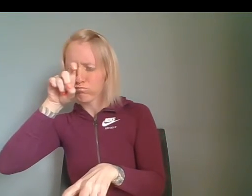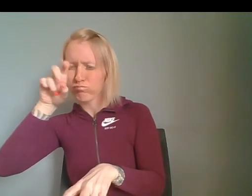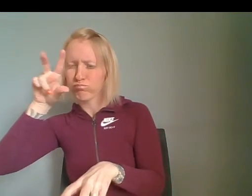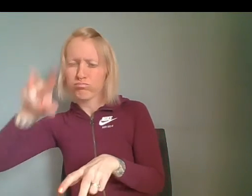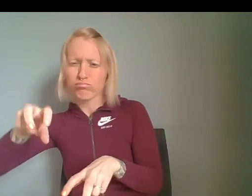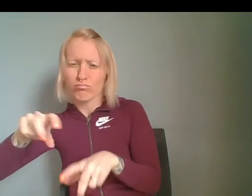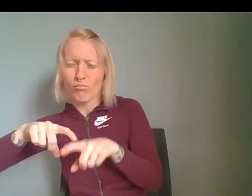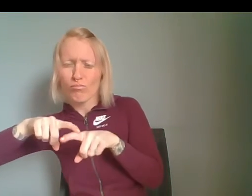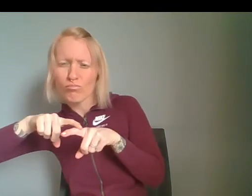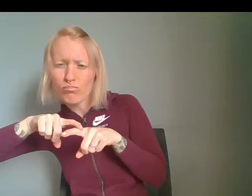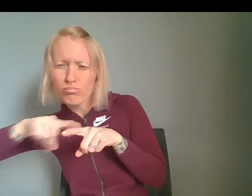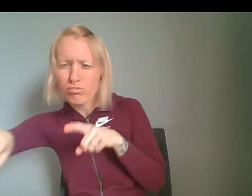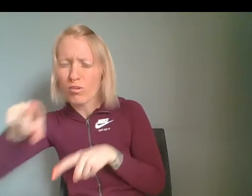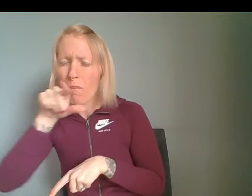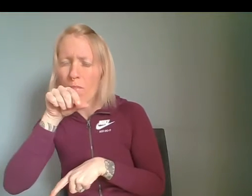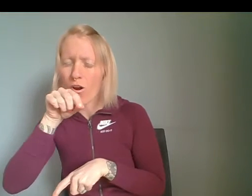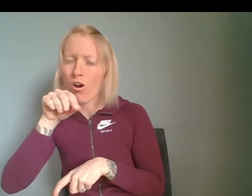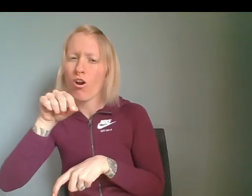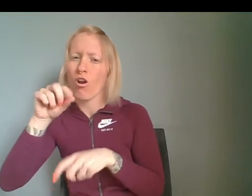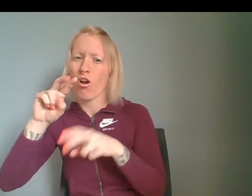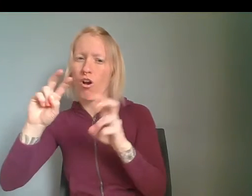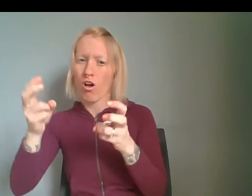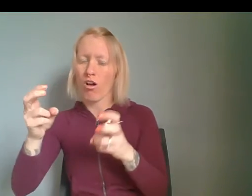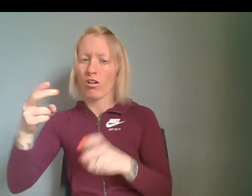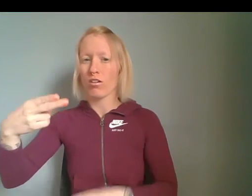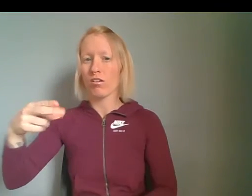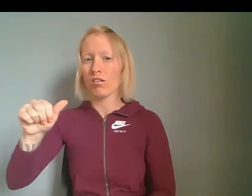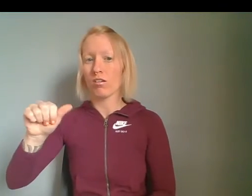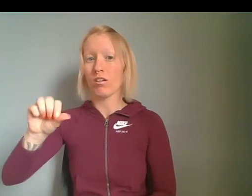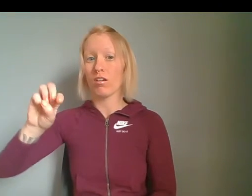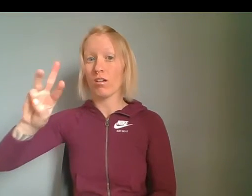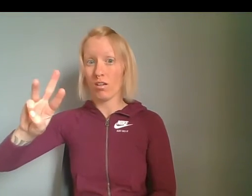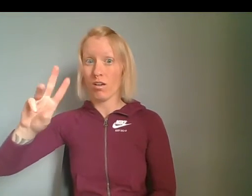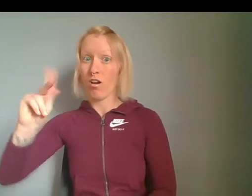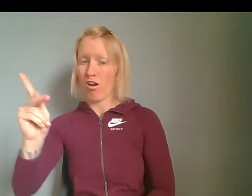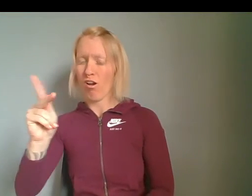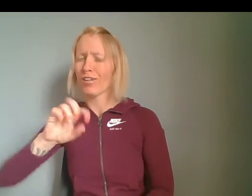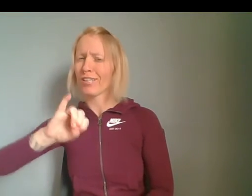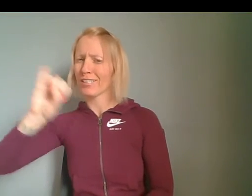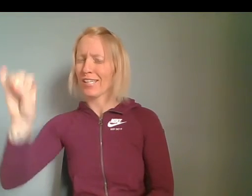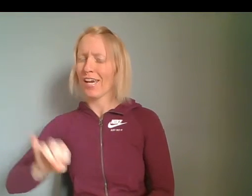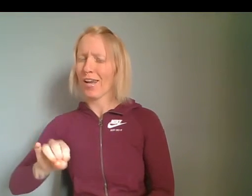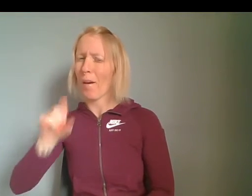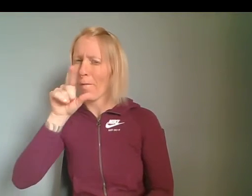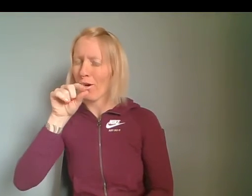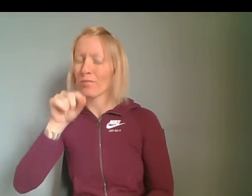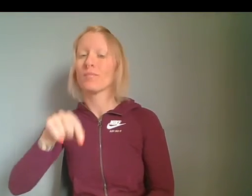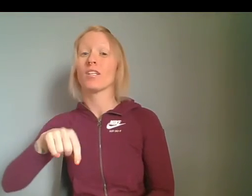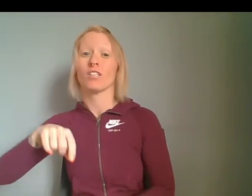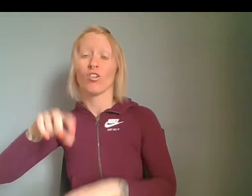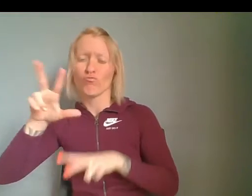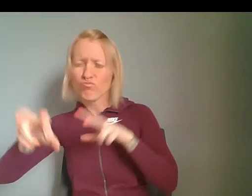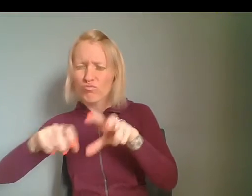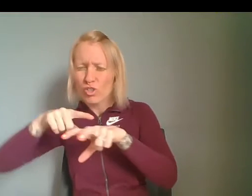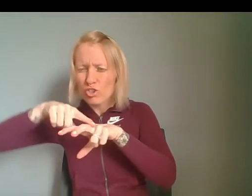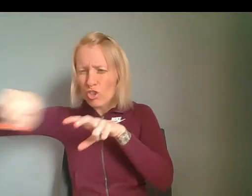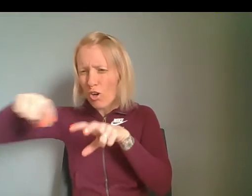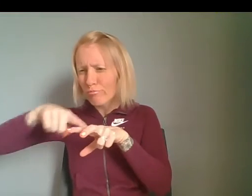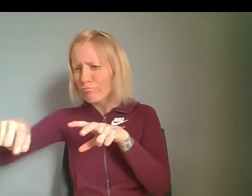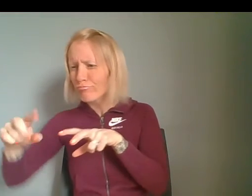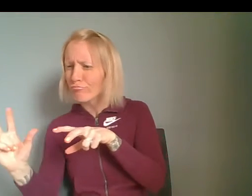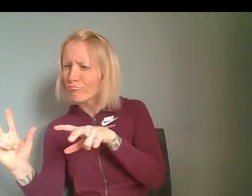bird of prey, let's say a hawk. Yes, since we're in Indiana. Here comes a hawk with its sharp talons. And so that hawk